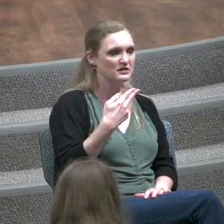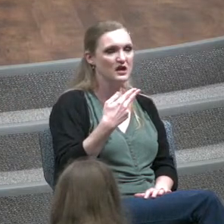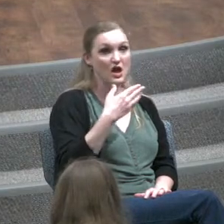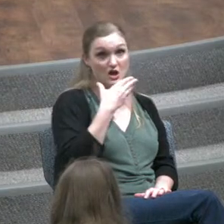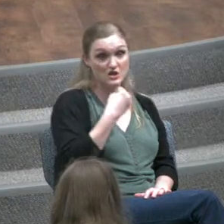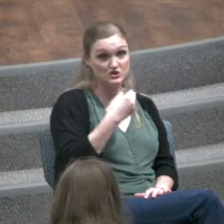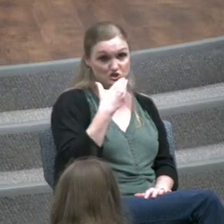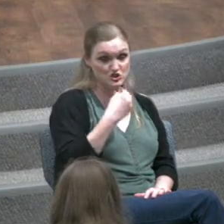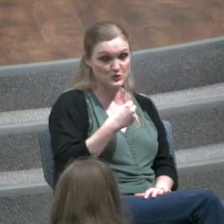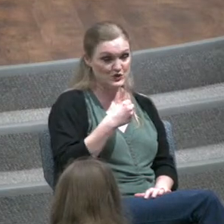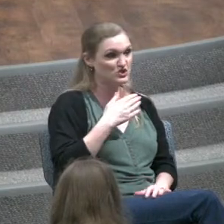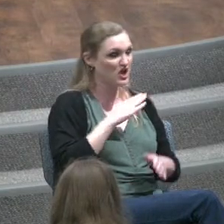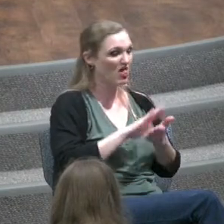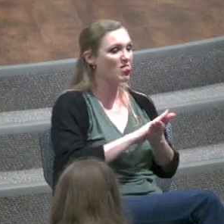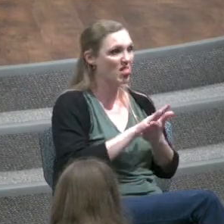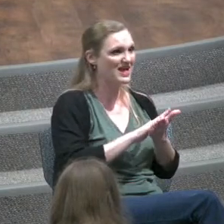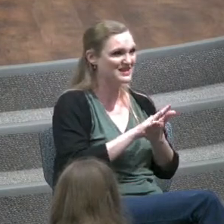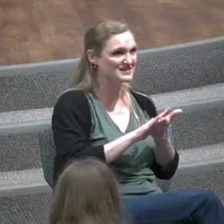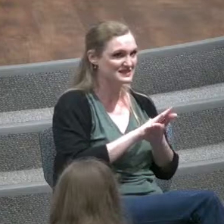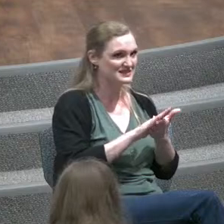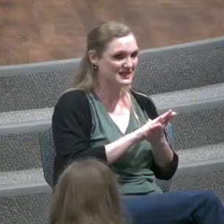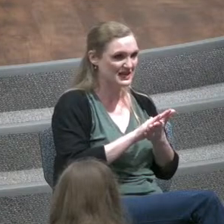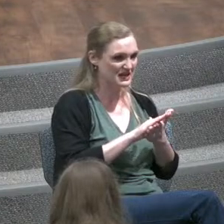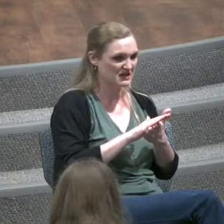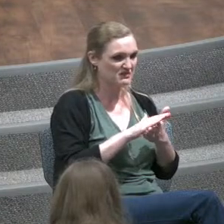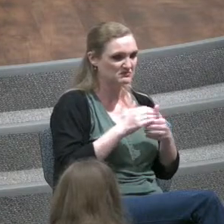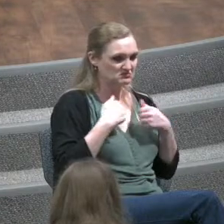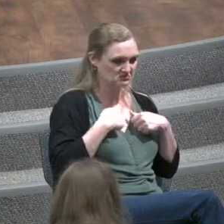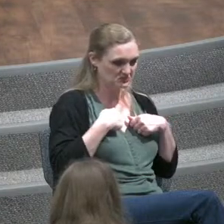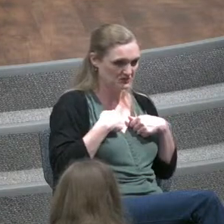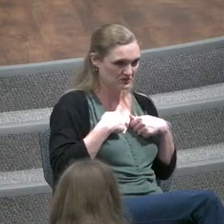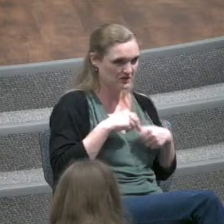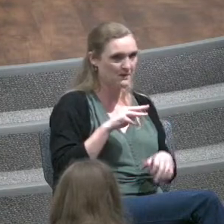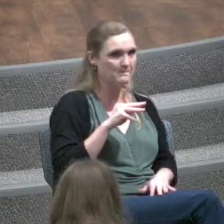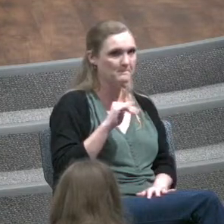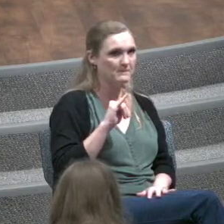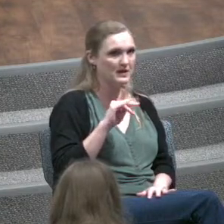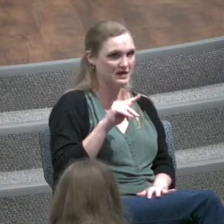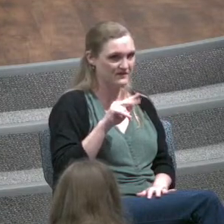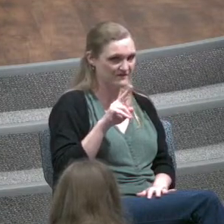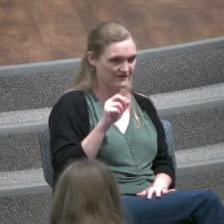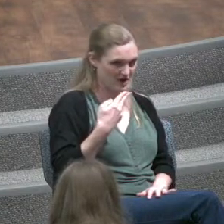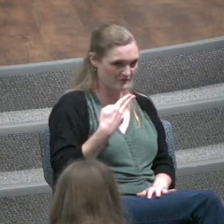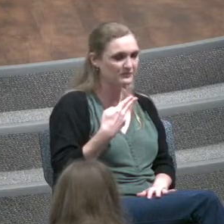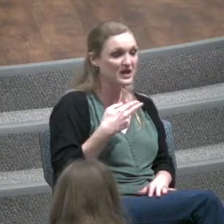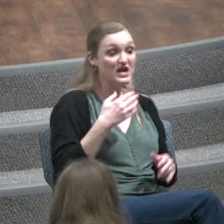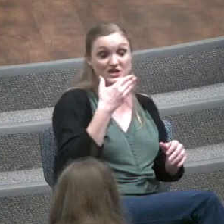a cleansing pool known of as a mikveh. It is a